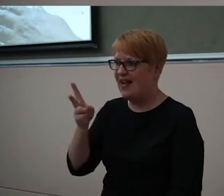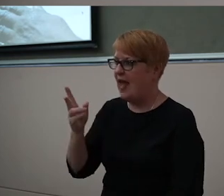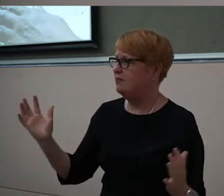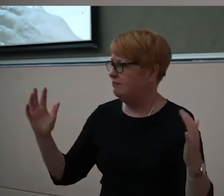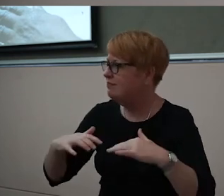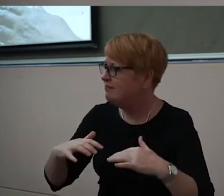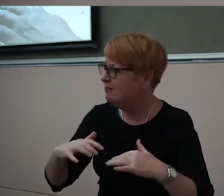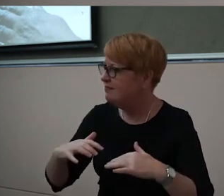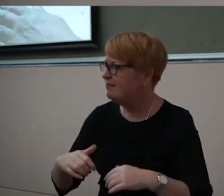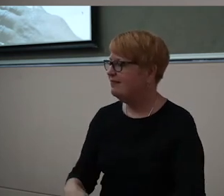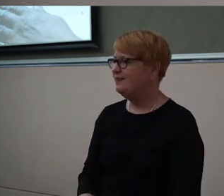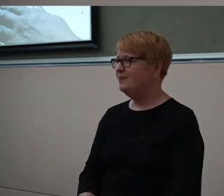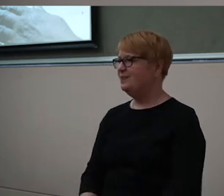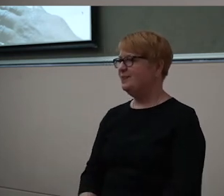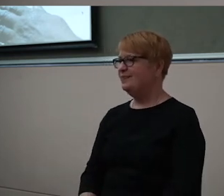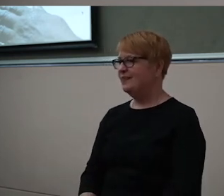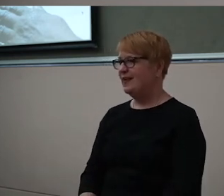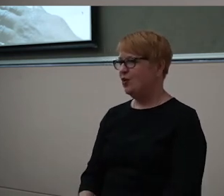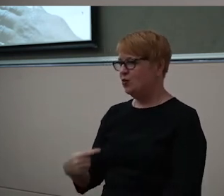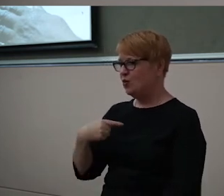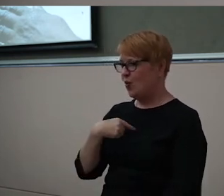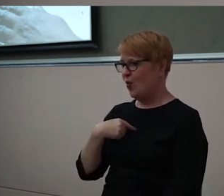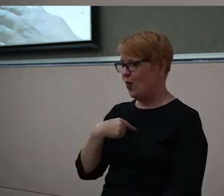group and myself as part of that work. And